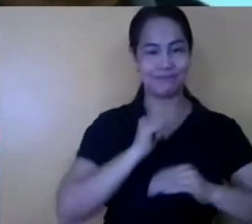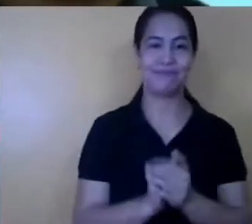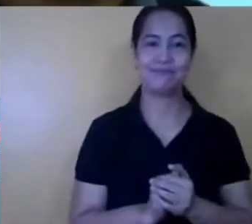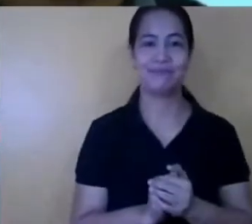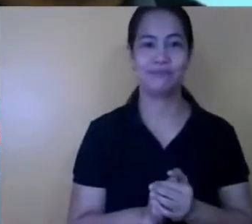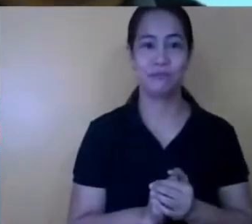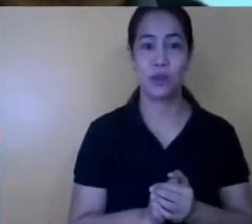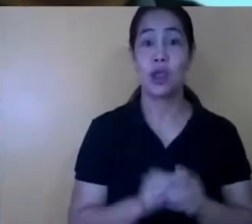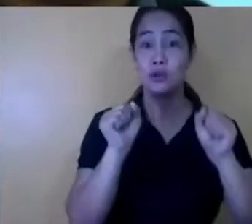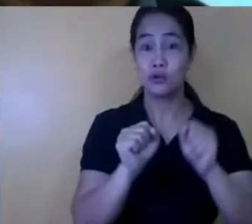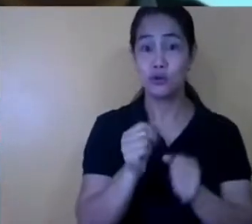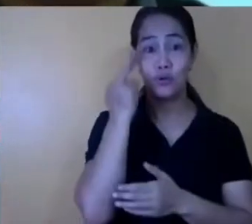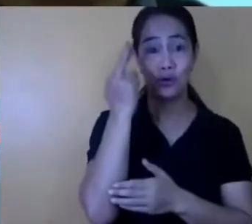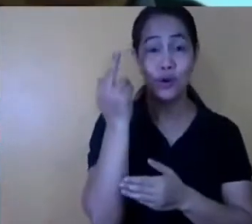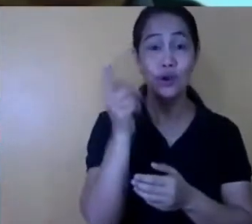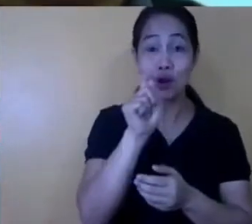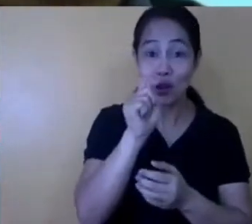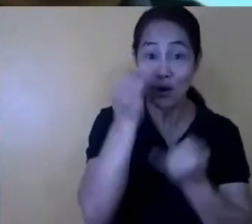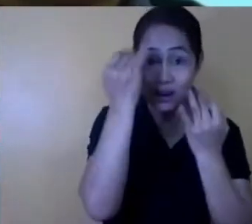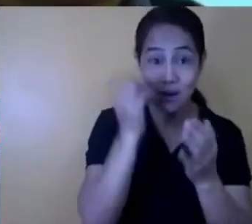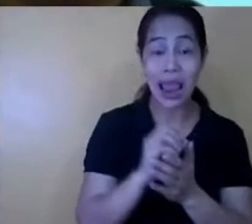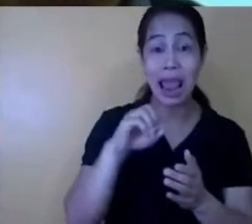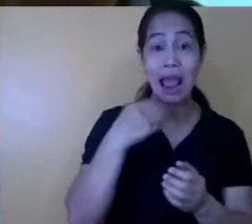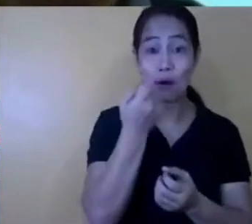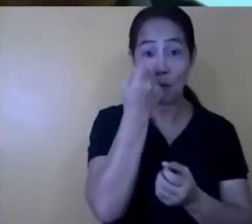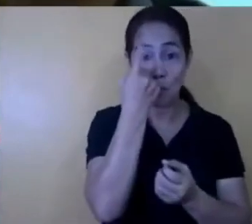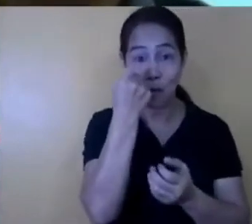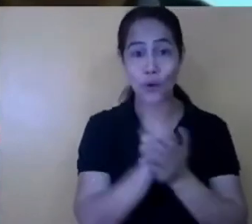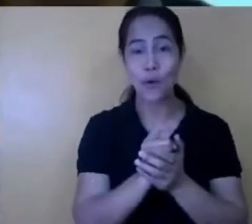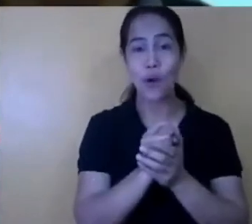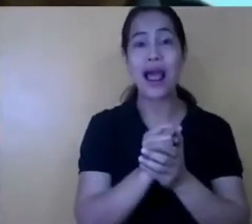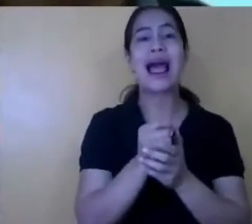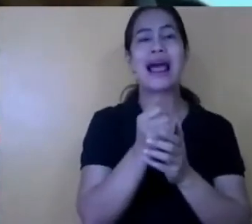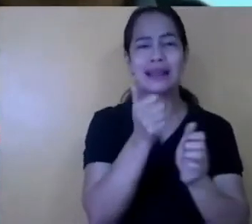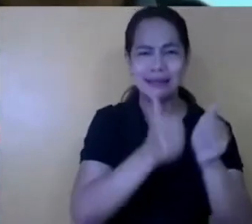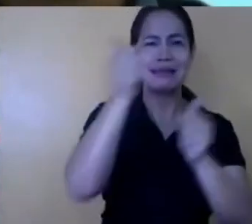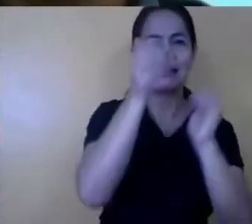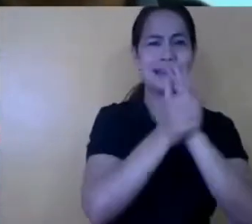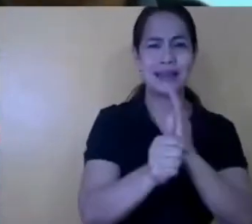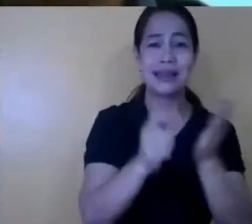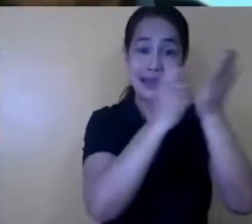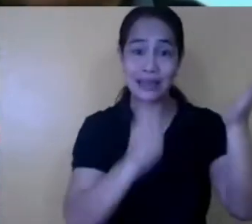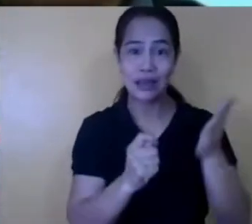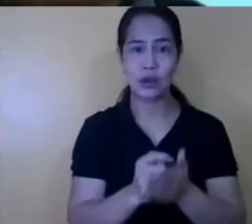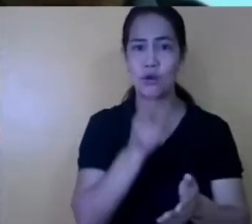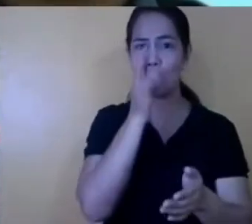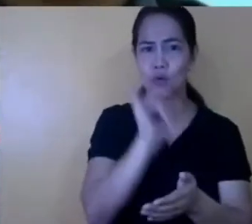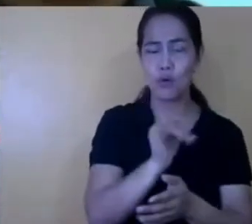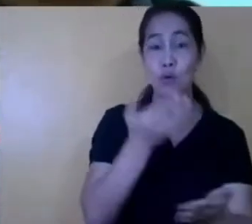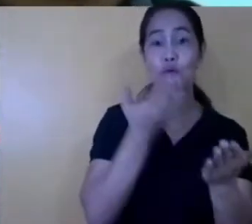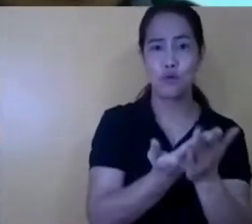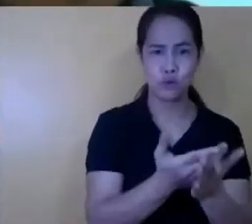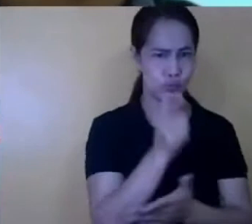tip here in understanding our proficient and highly proficient tool is really taking a good look at